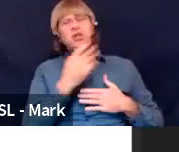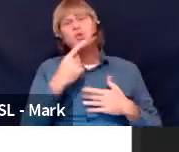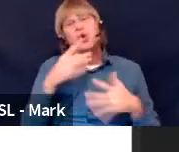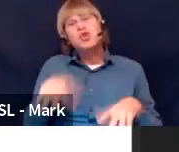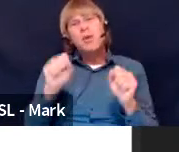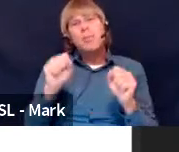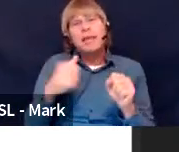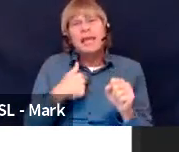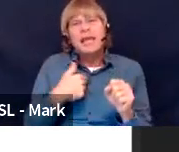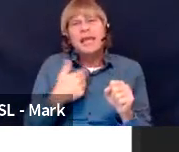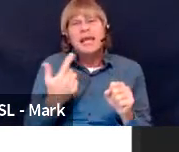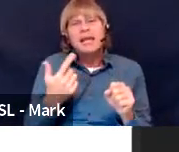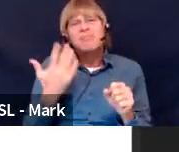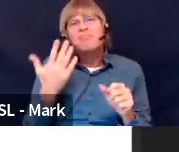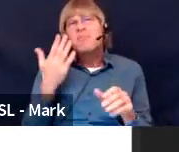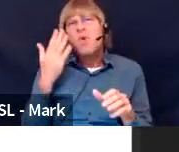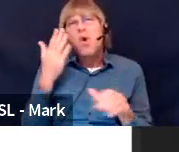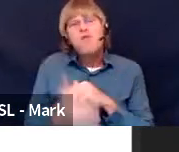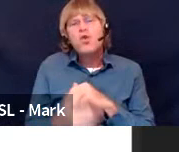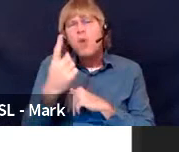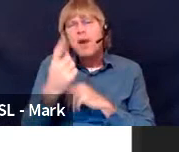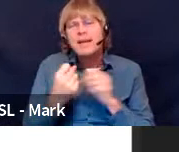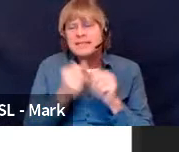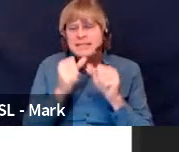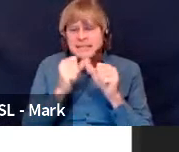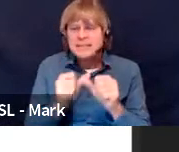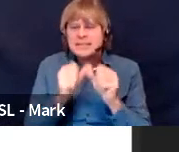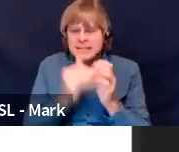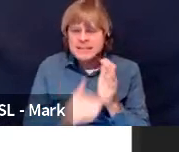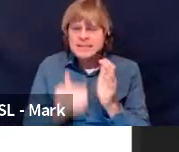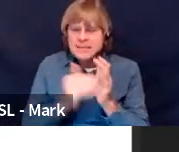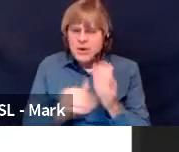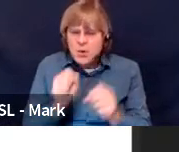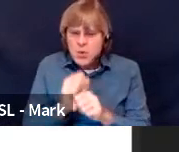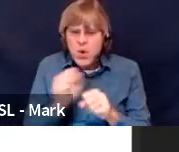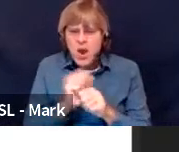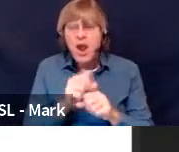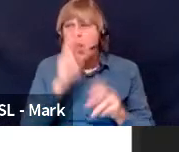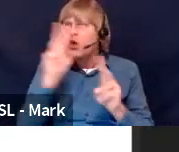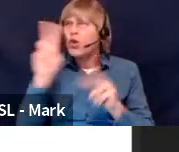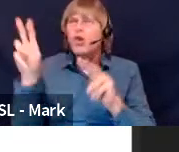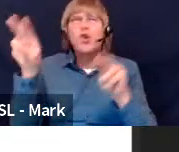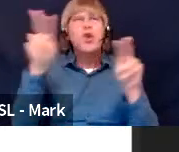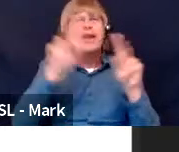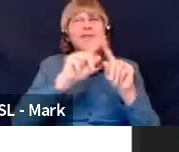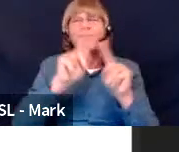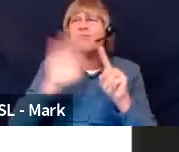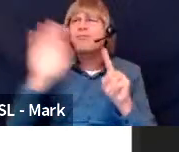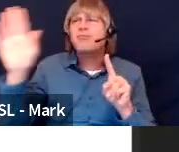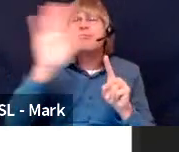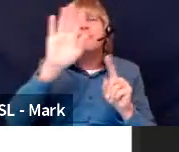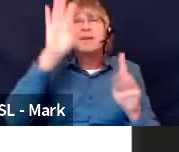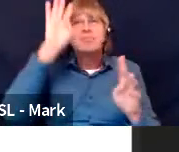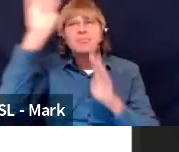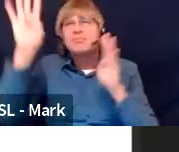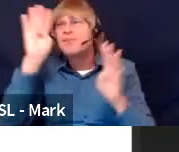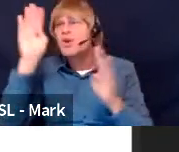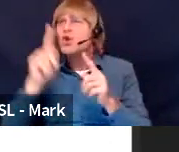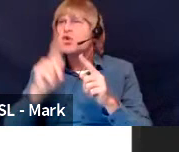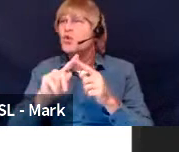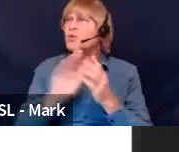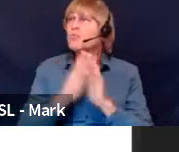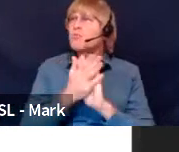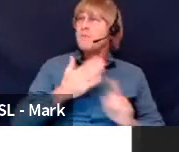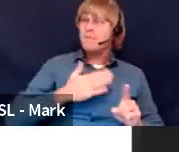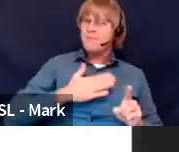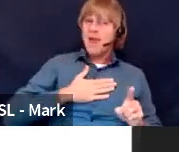me, you know, over a year consistently doing work and looking at other inspiration to come up with something that looked like this.